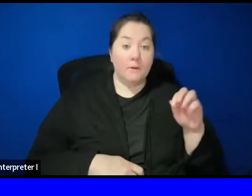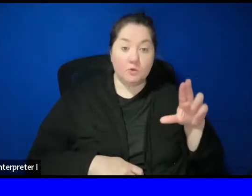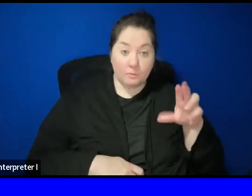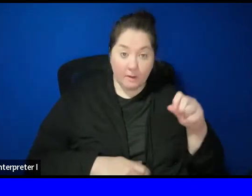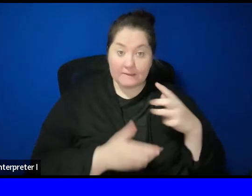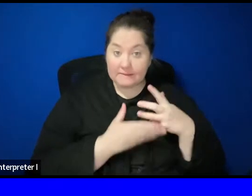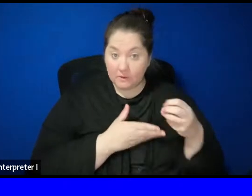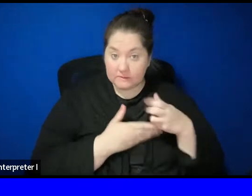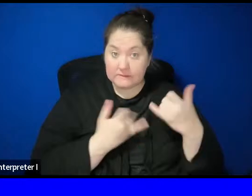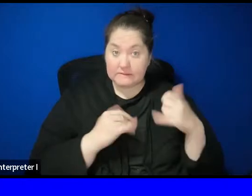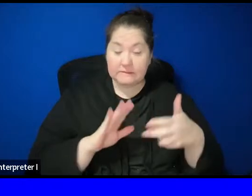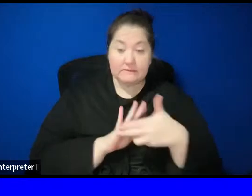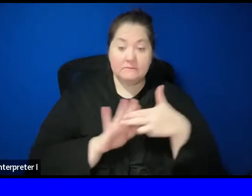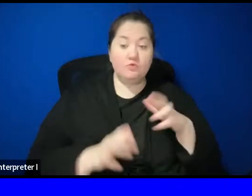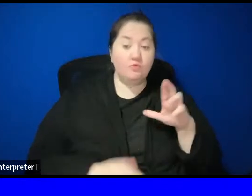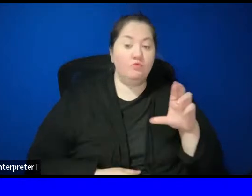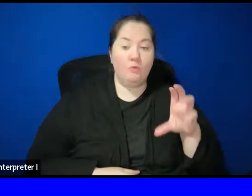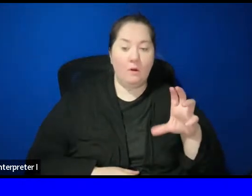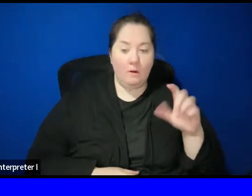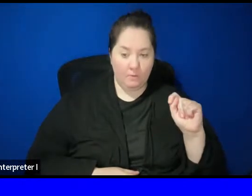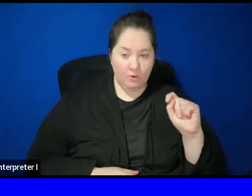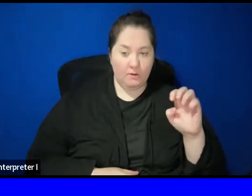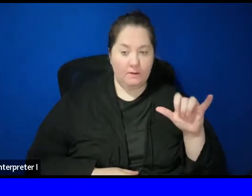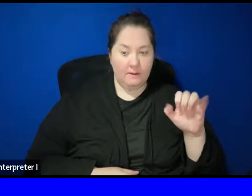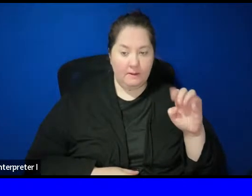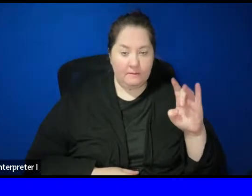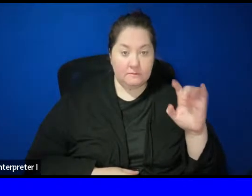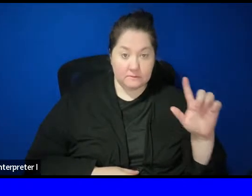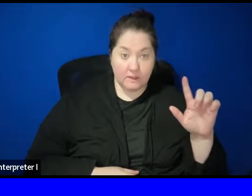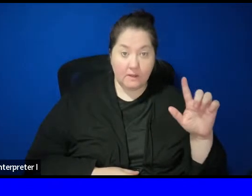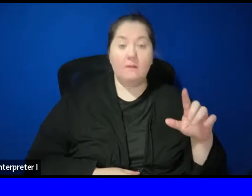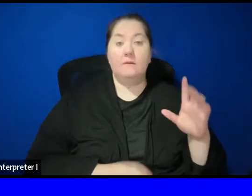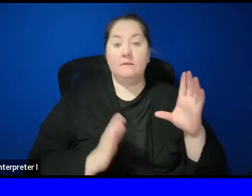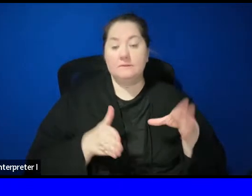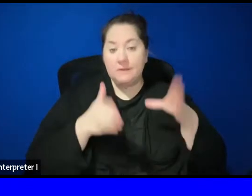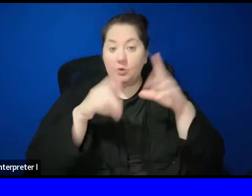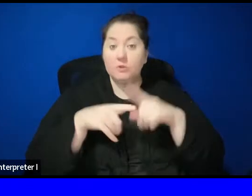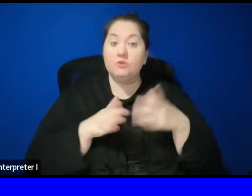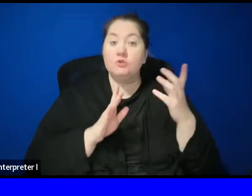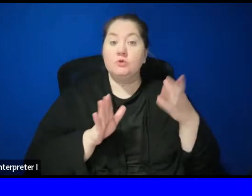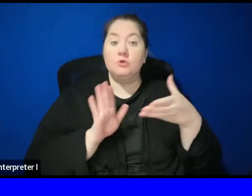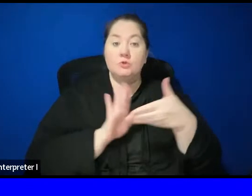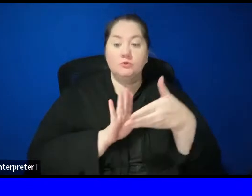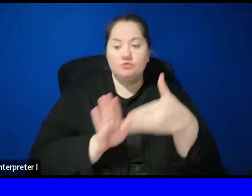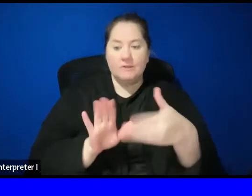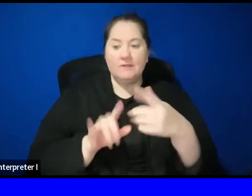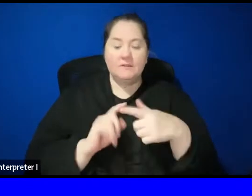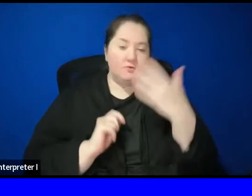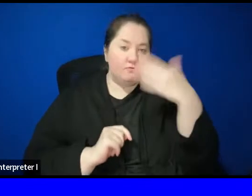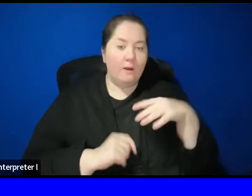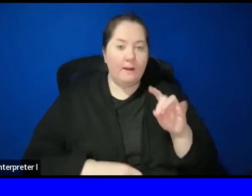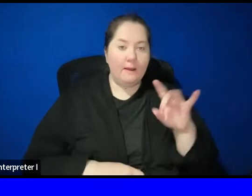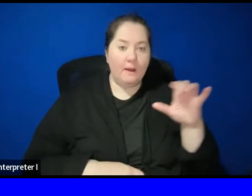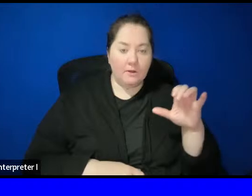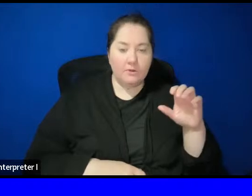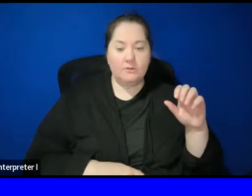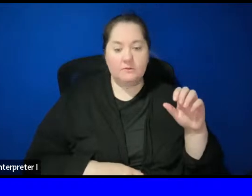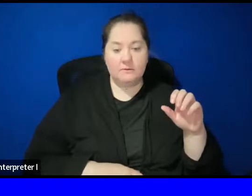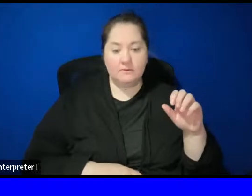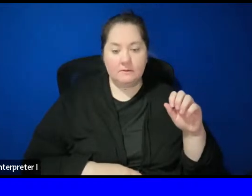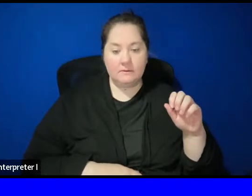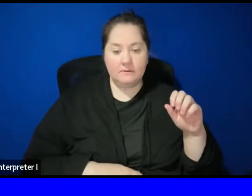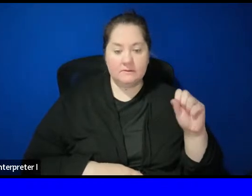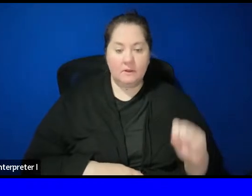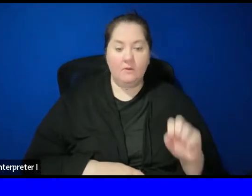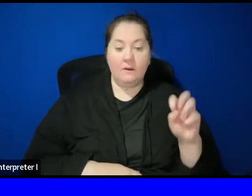still states Robert L. Yeldell Towers. The street proposed for designation fronts 800 Southern Avenue. Designating signage on this